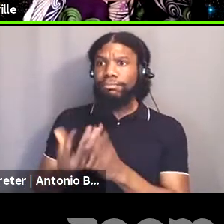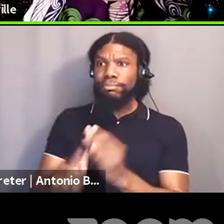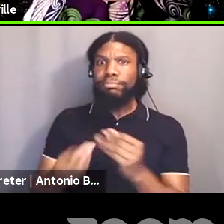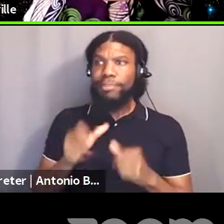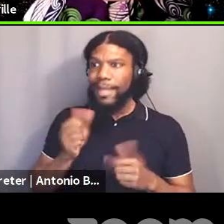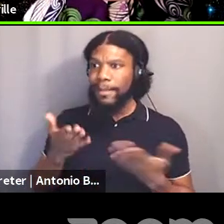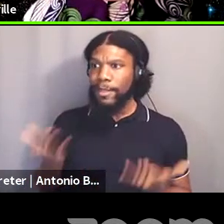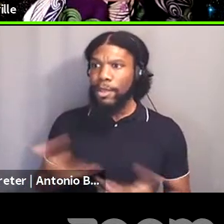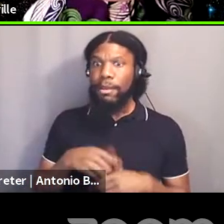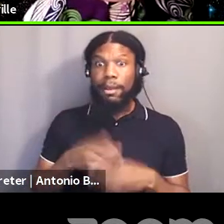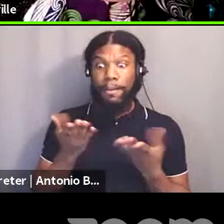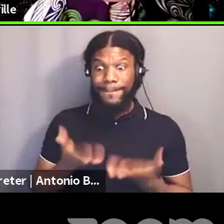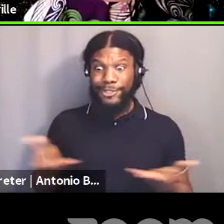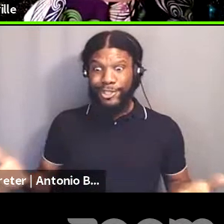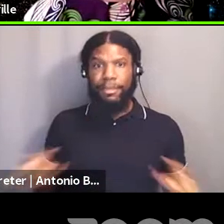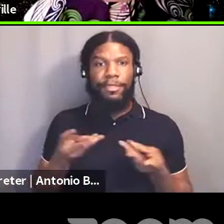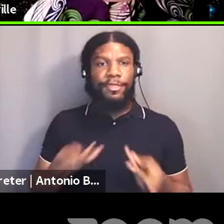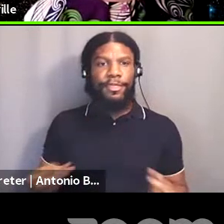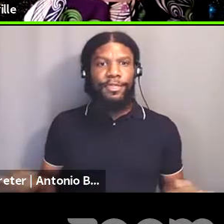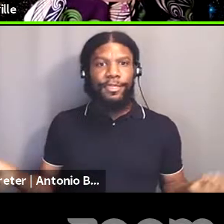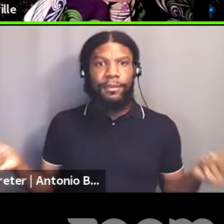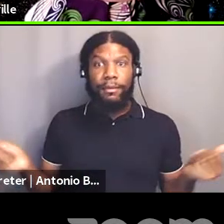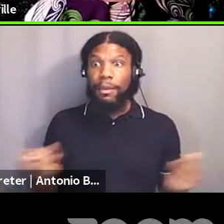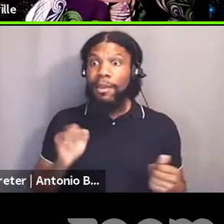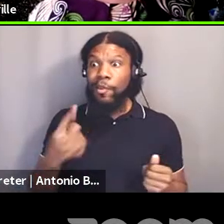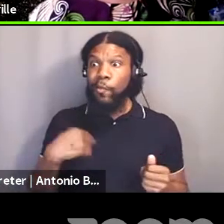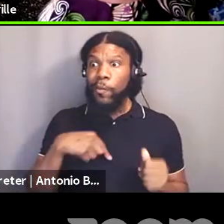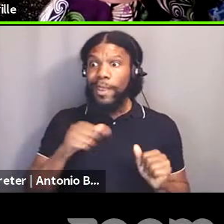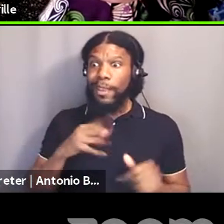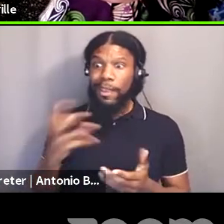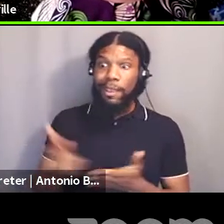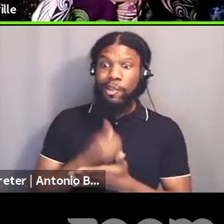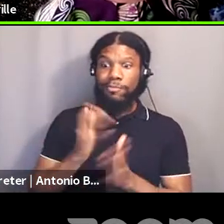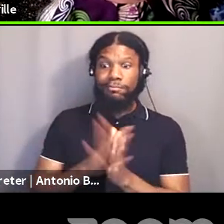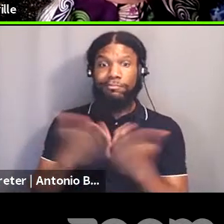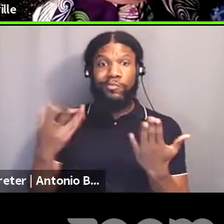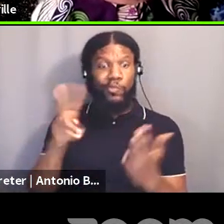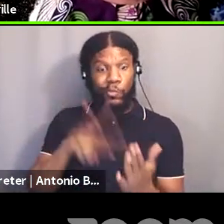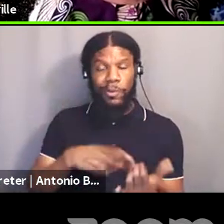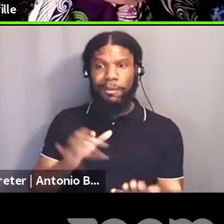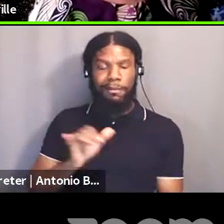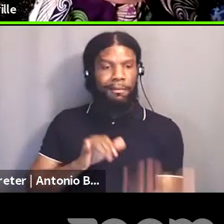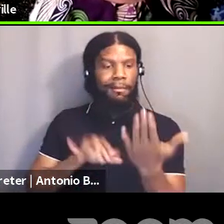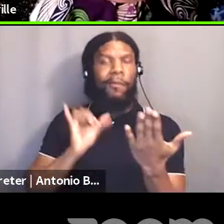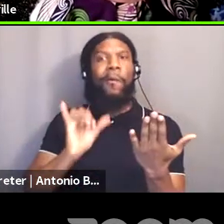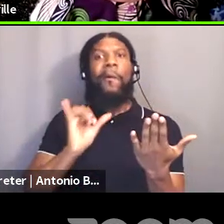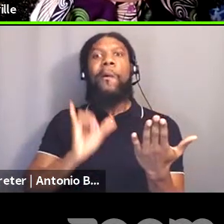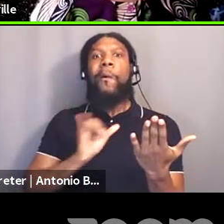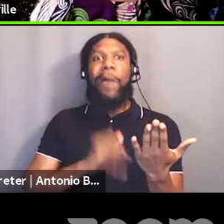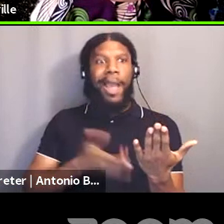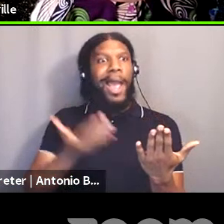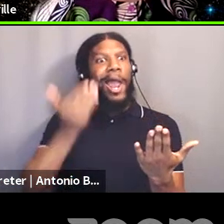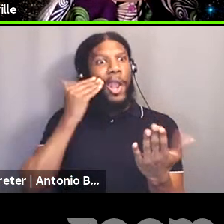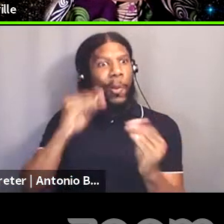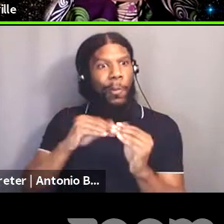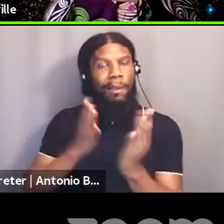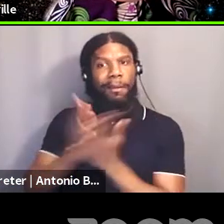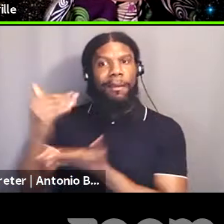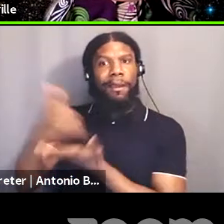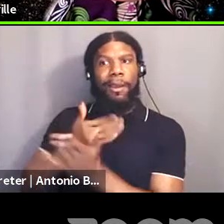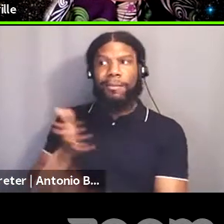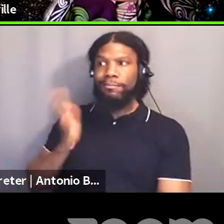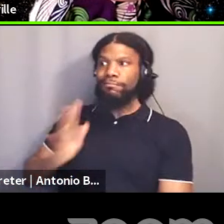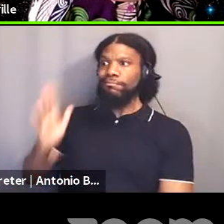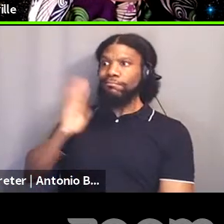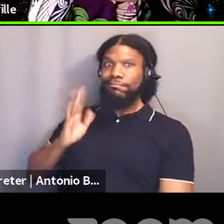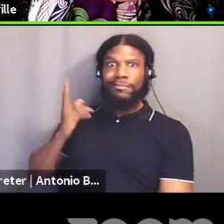better inform the way that we see ourselves and how this nation engages globally, politically. And so